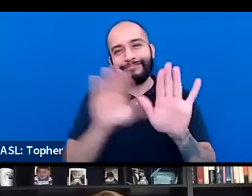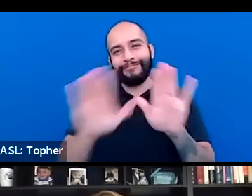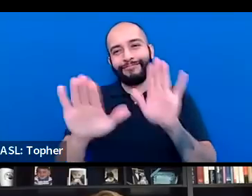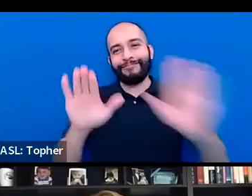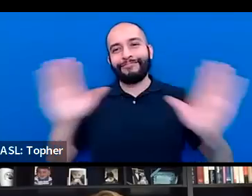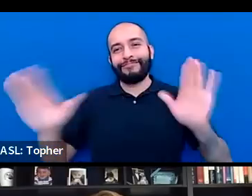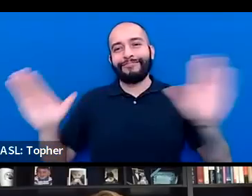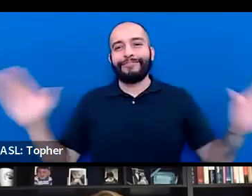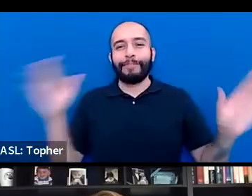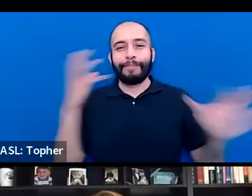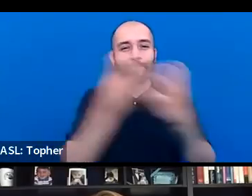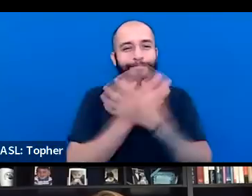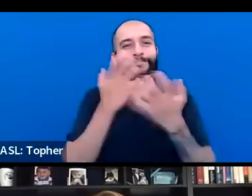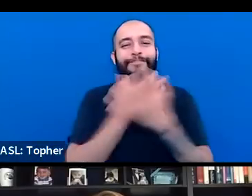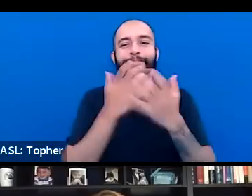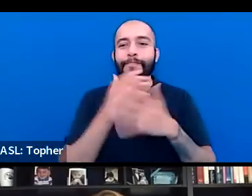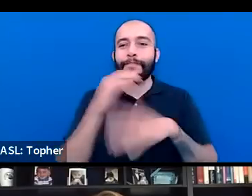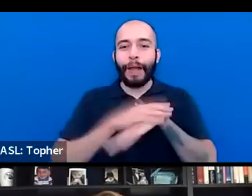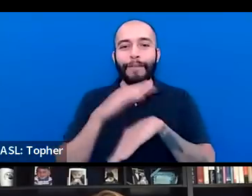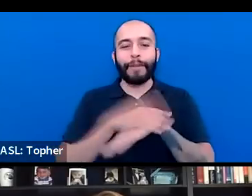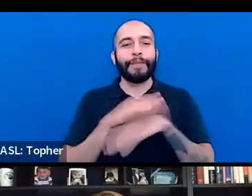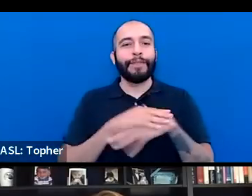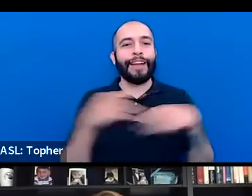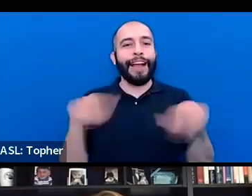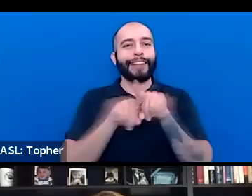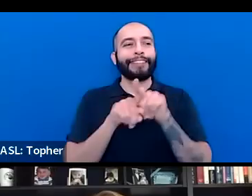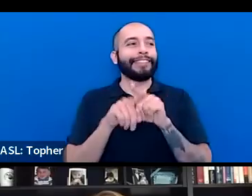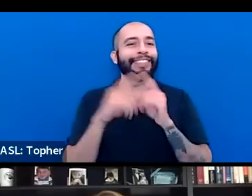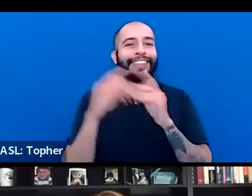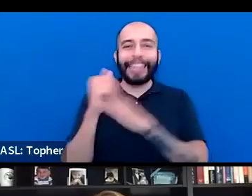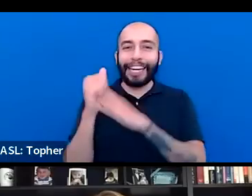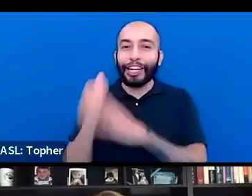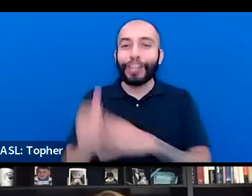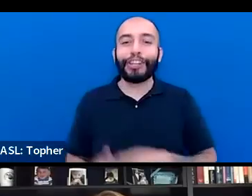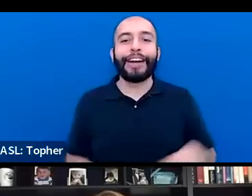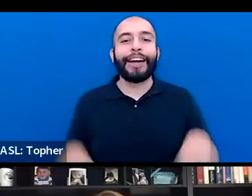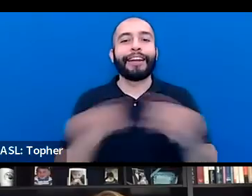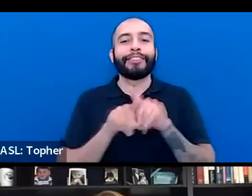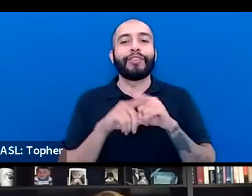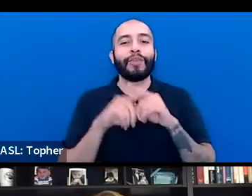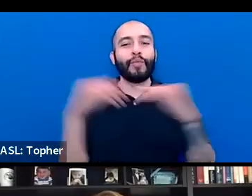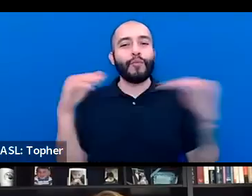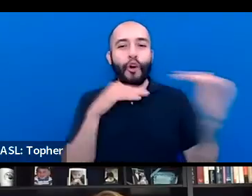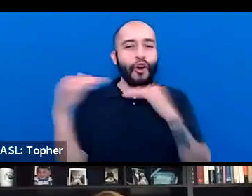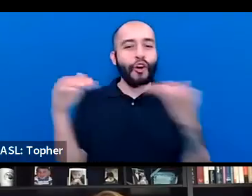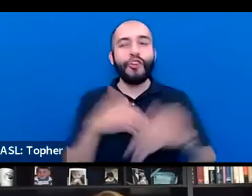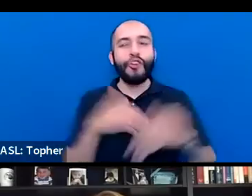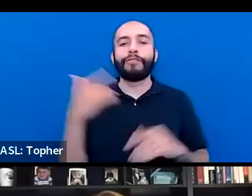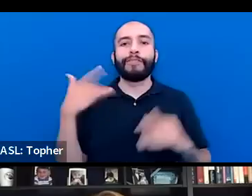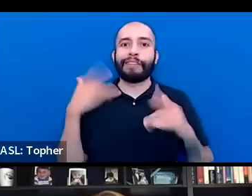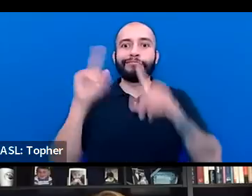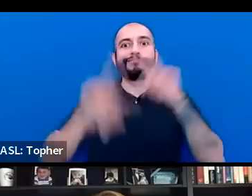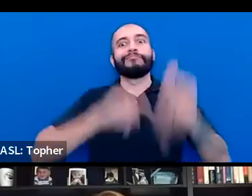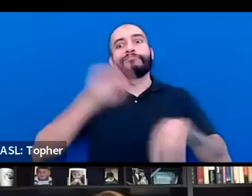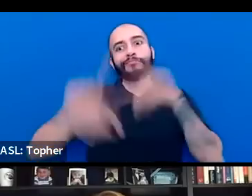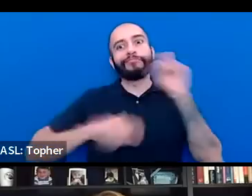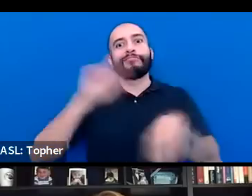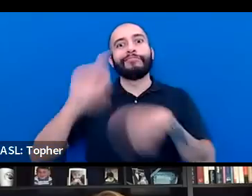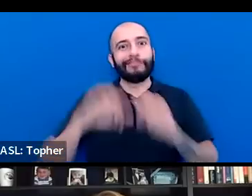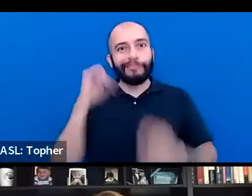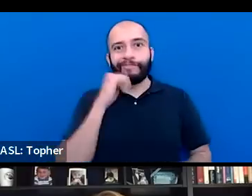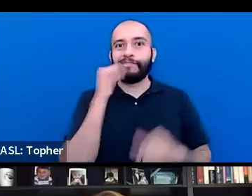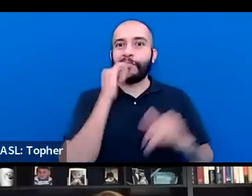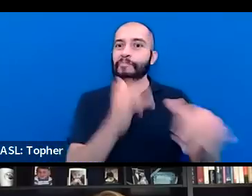get inquiries every day as well. And that's the best conversation to have when you have an Amazon worker and talking to an